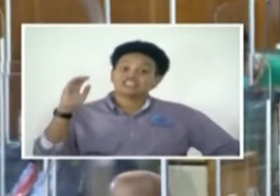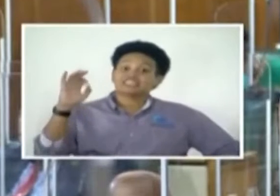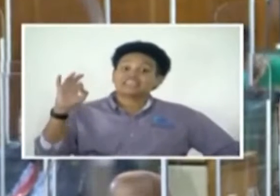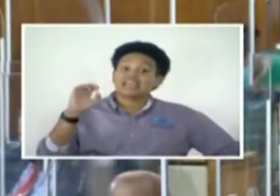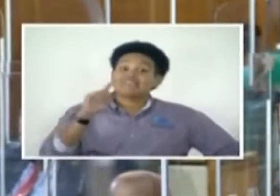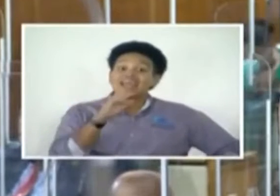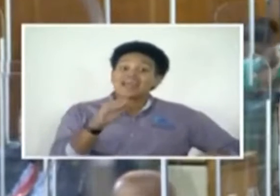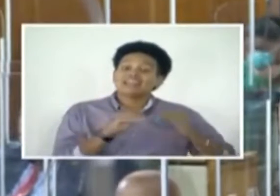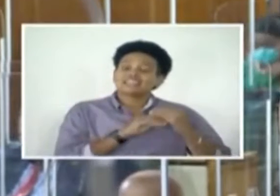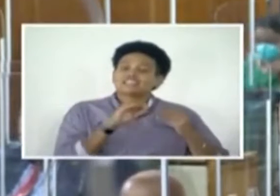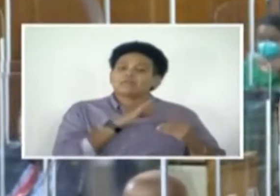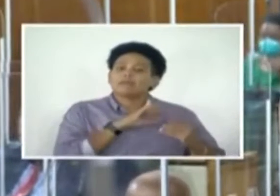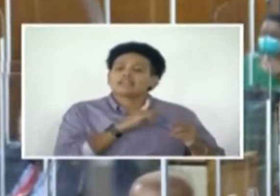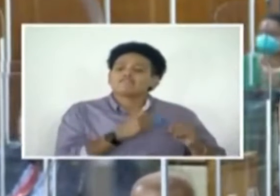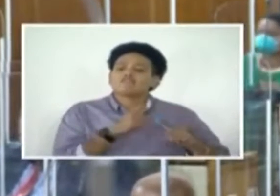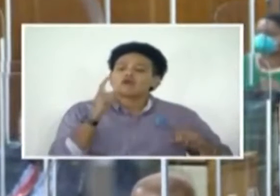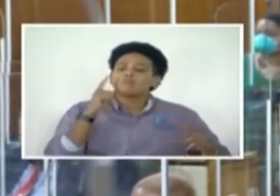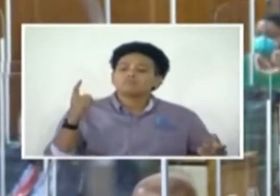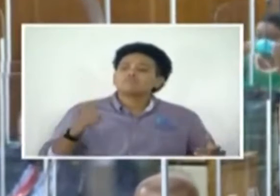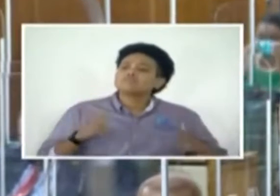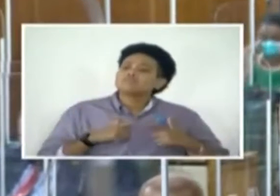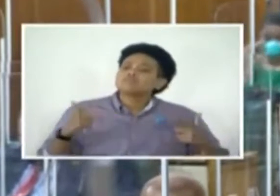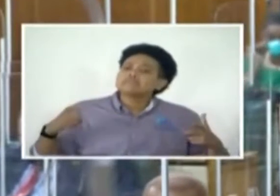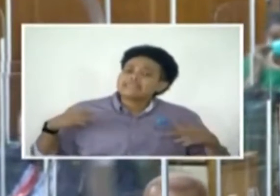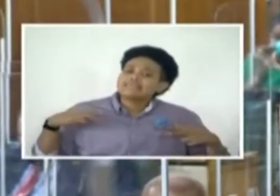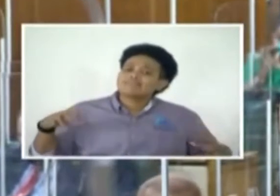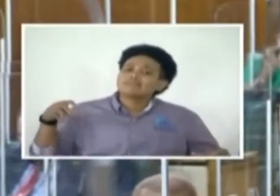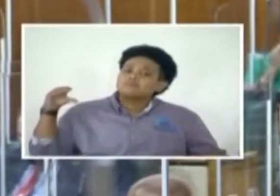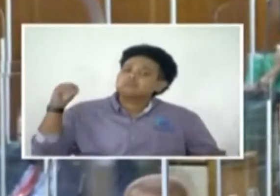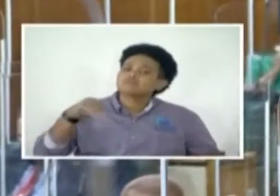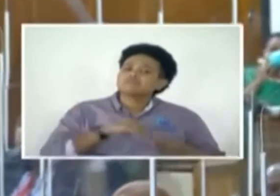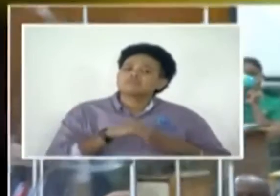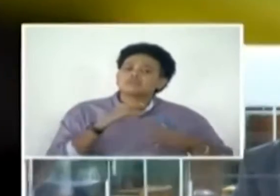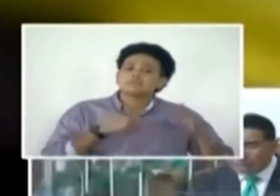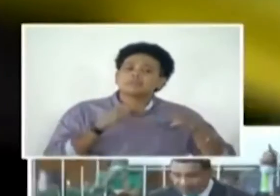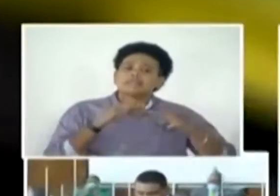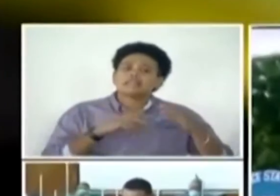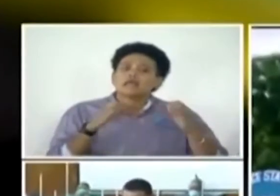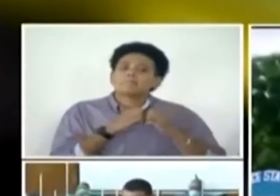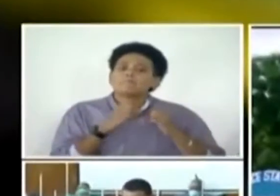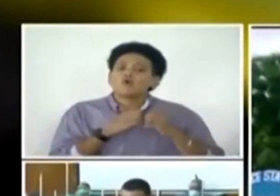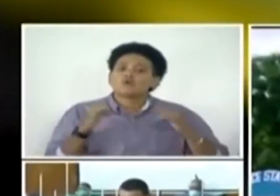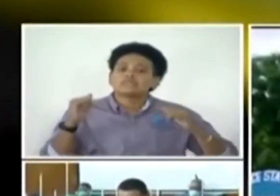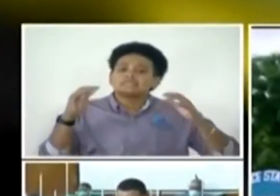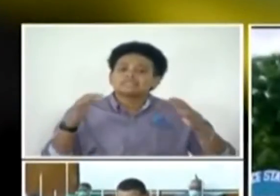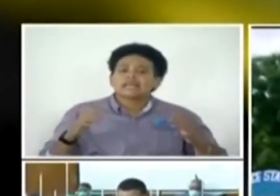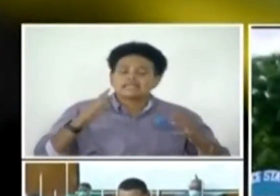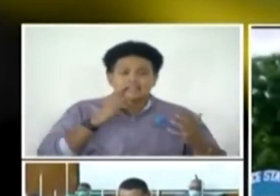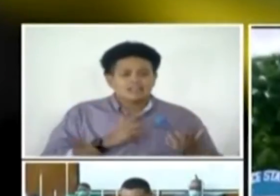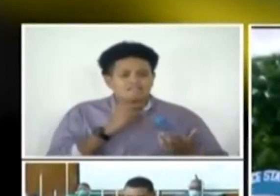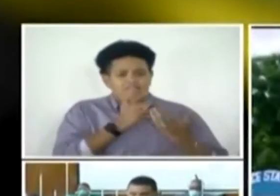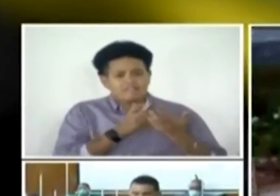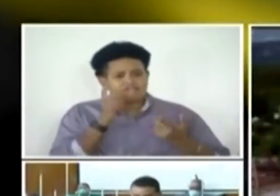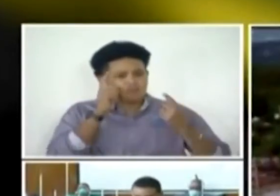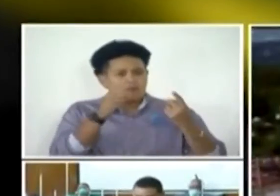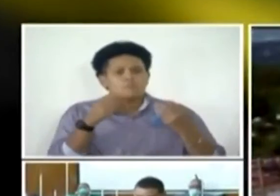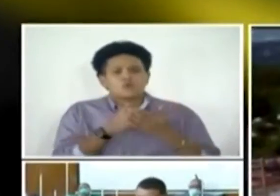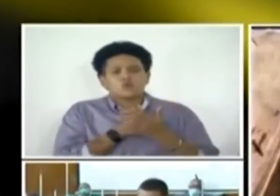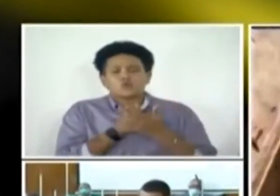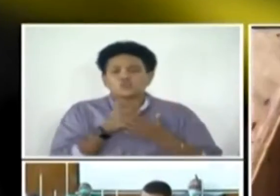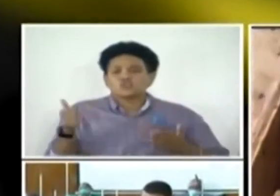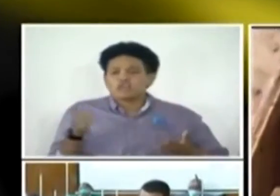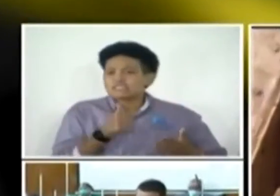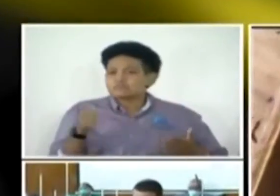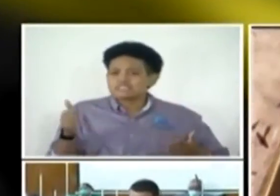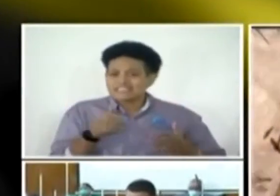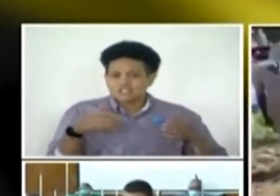from significant investments in building a more standardized, fit-for-purpose and newer transportation fleet